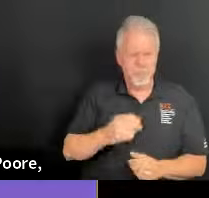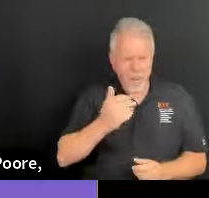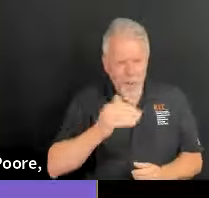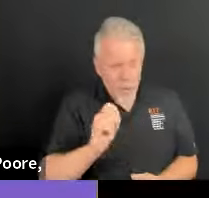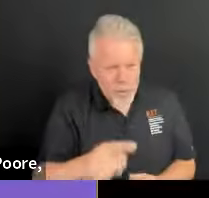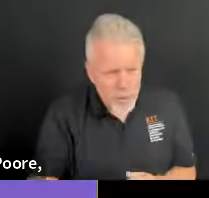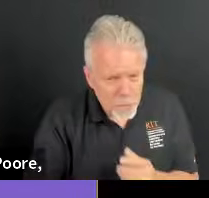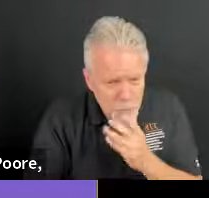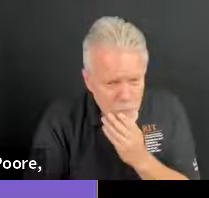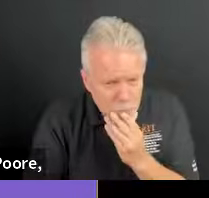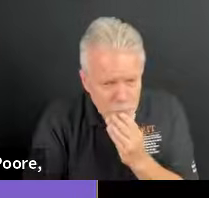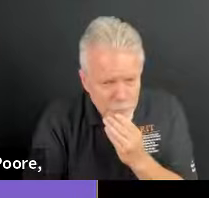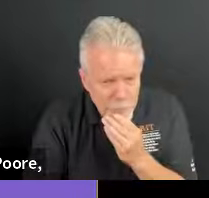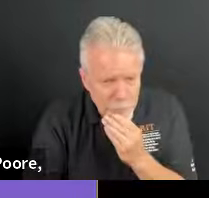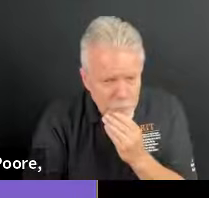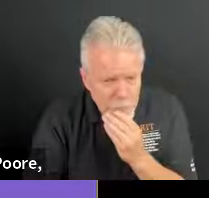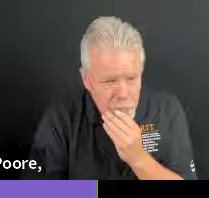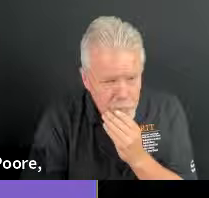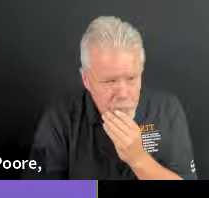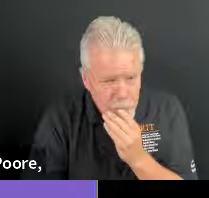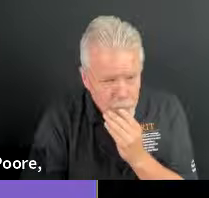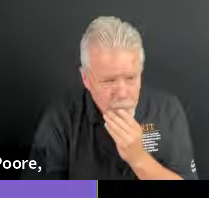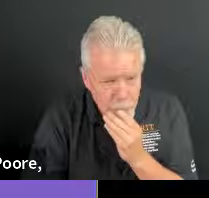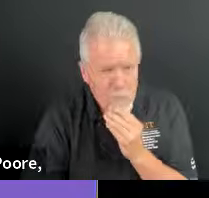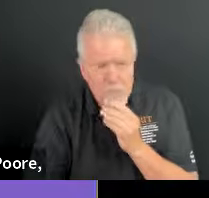deaf community in regards to SUD.